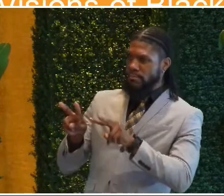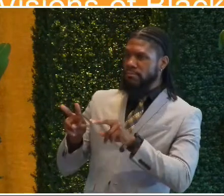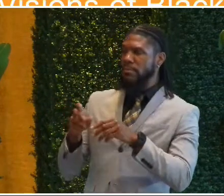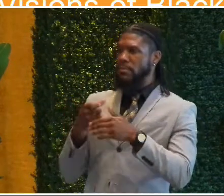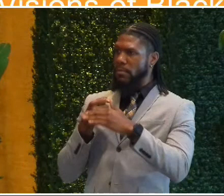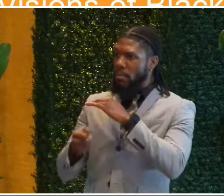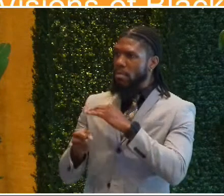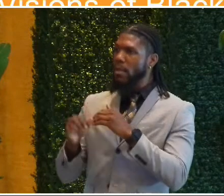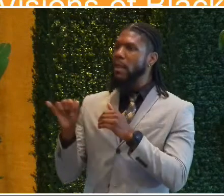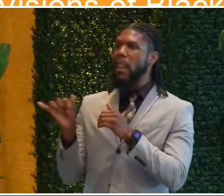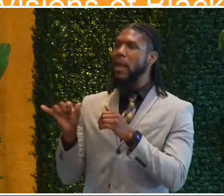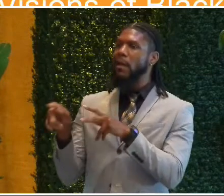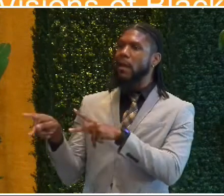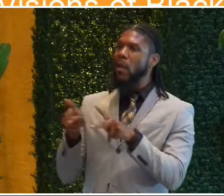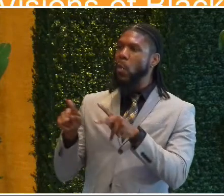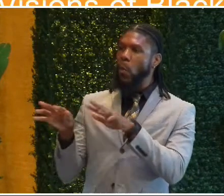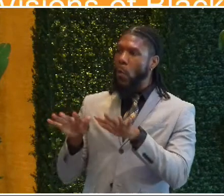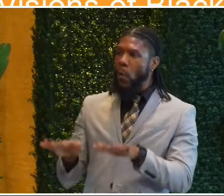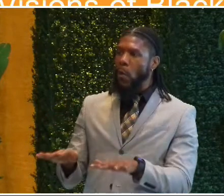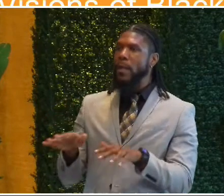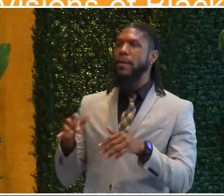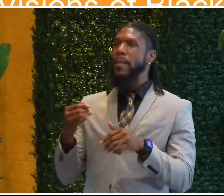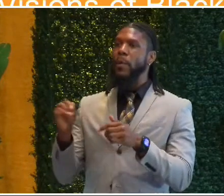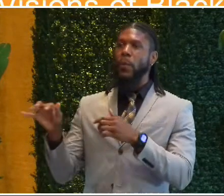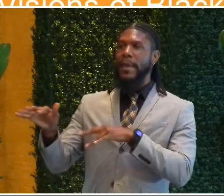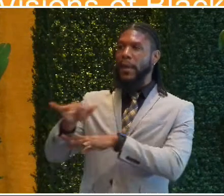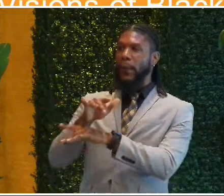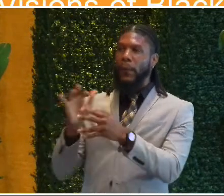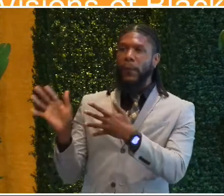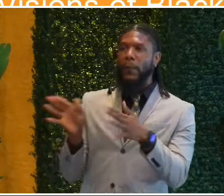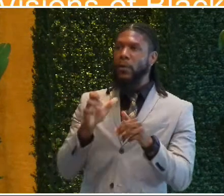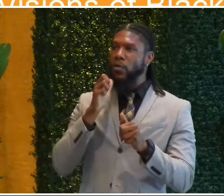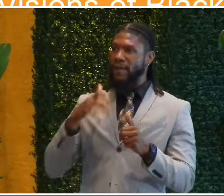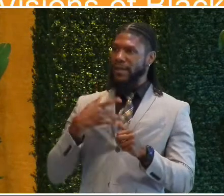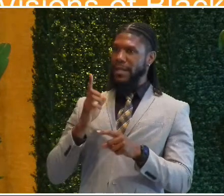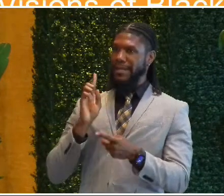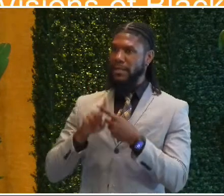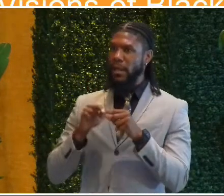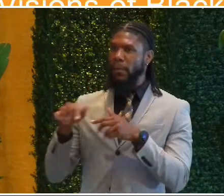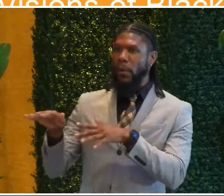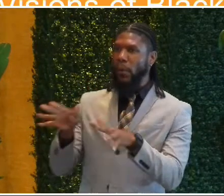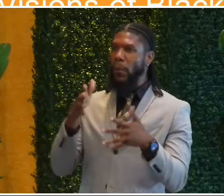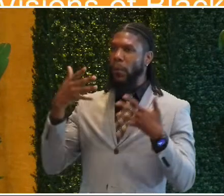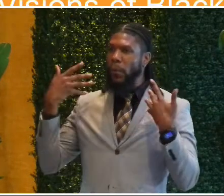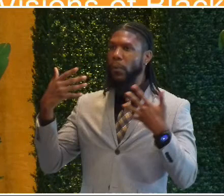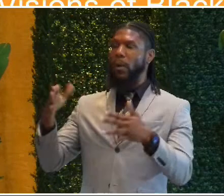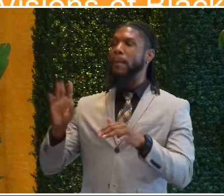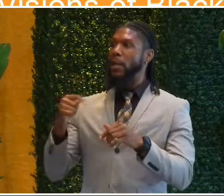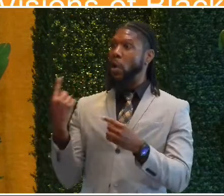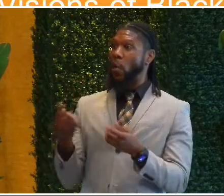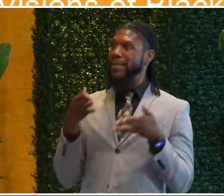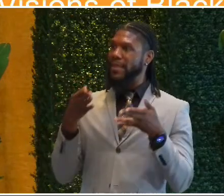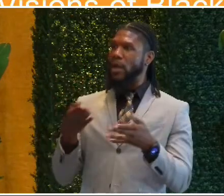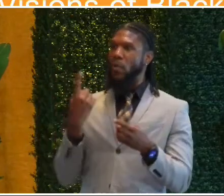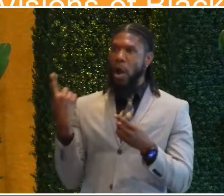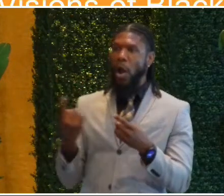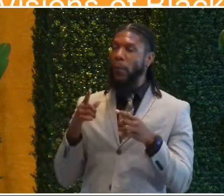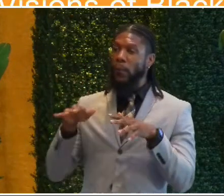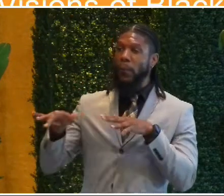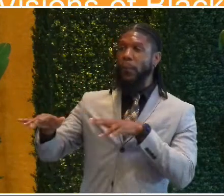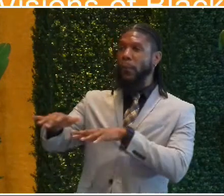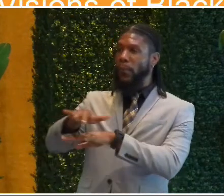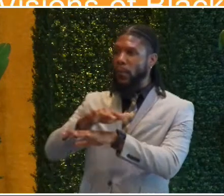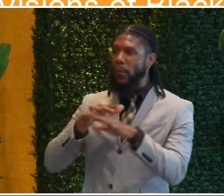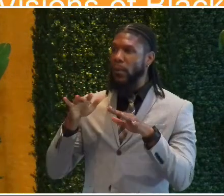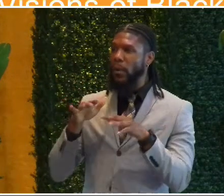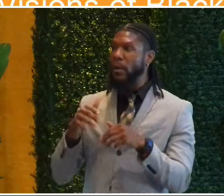You don't feel it until it blows, but it's always there, and it will always blow. There will be hurricanes, and we'll see